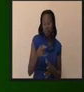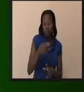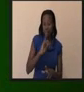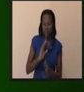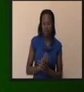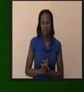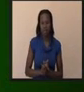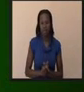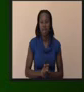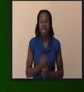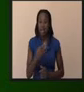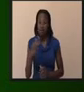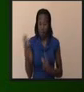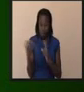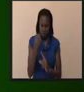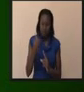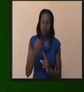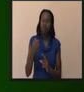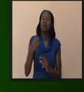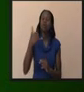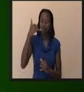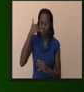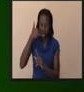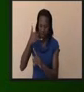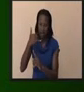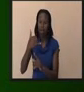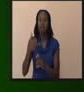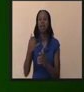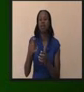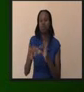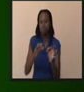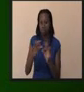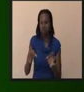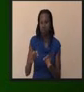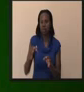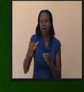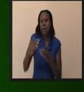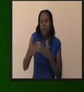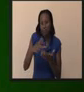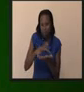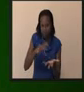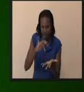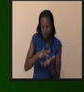The winner will be announced within 3 days, and if you are the winner, you will be contacted